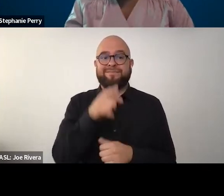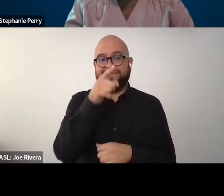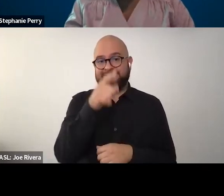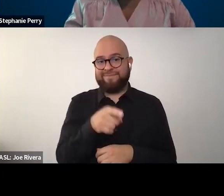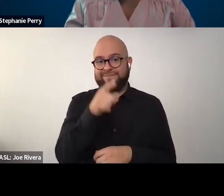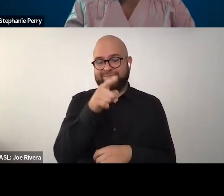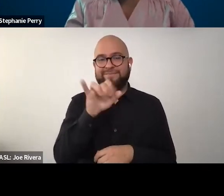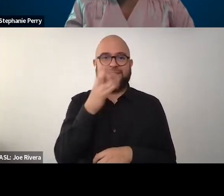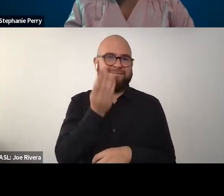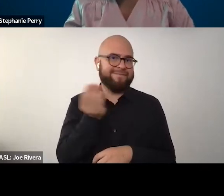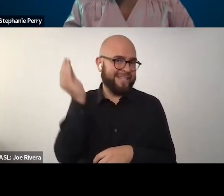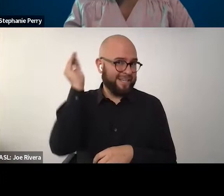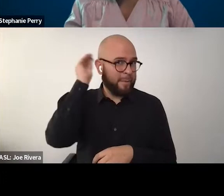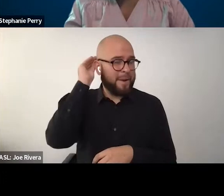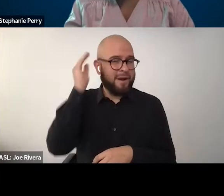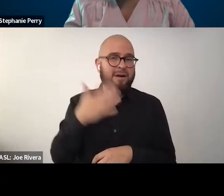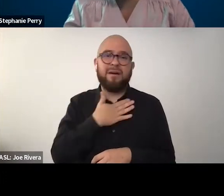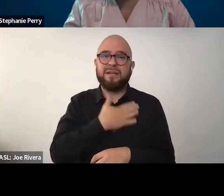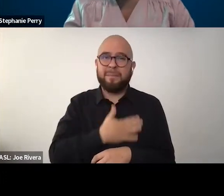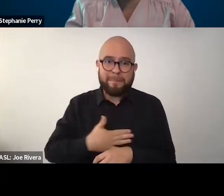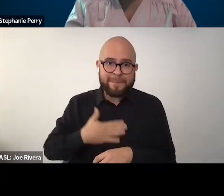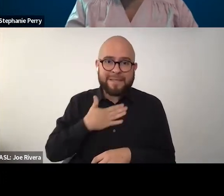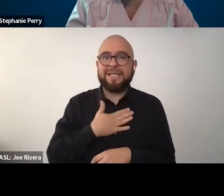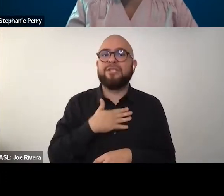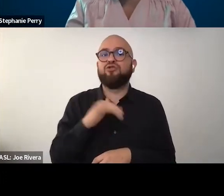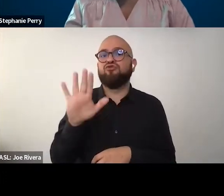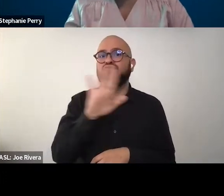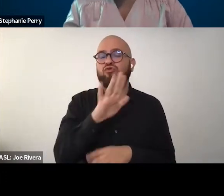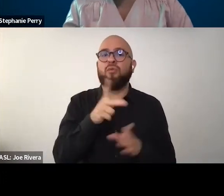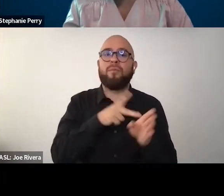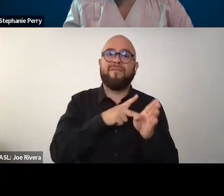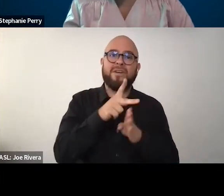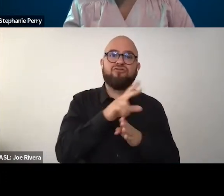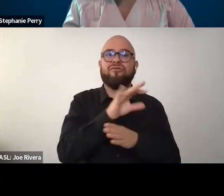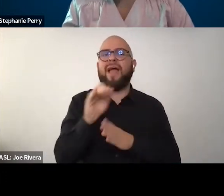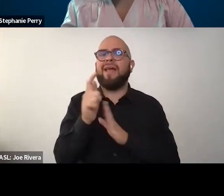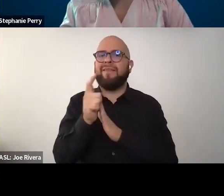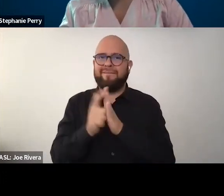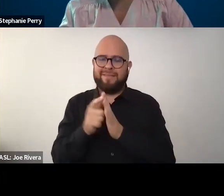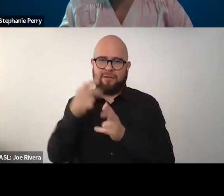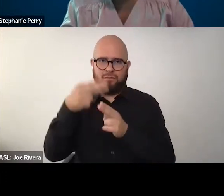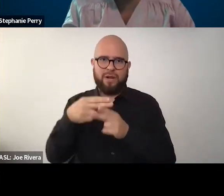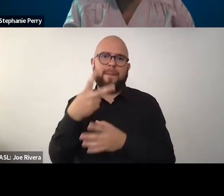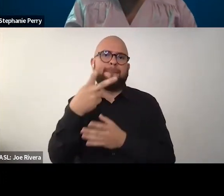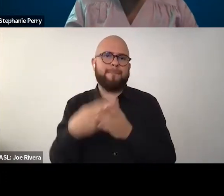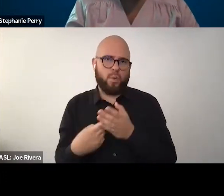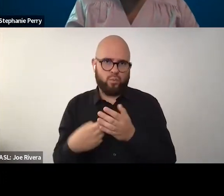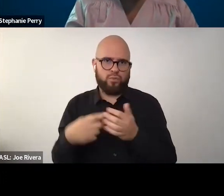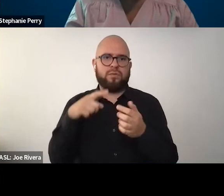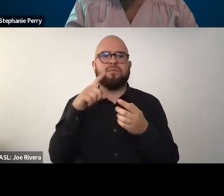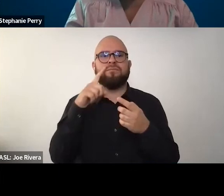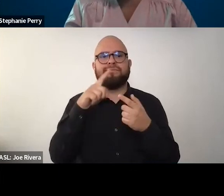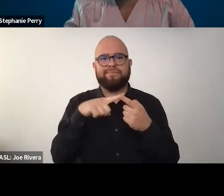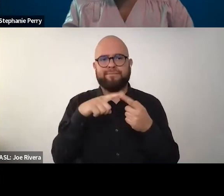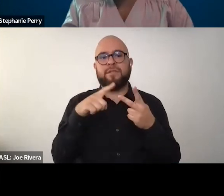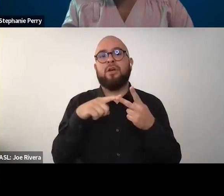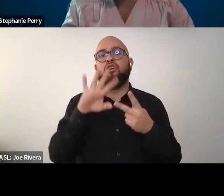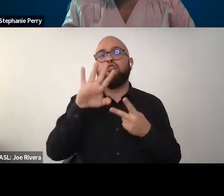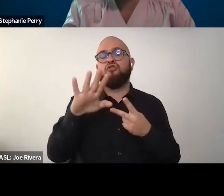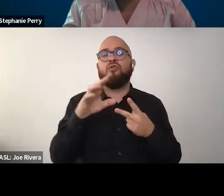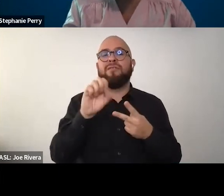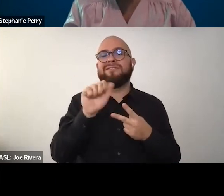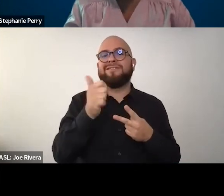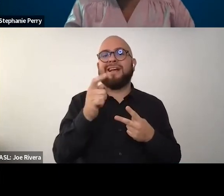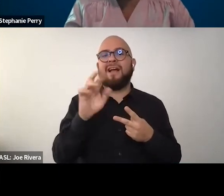form. Please do give us your professional and your legal name, your SAG-AFTRA ID, the type